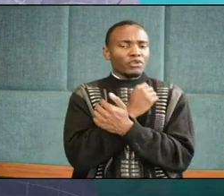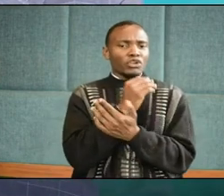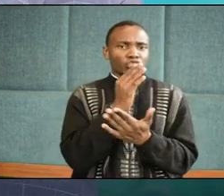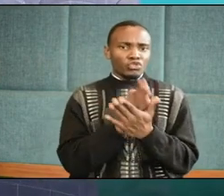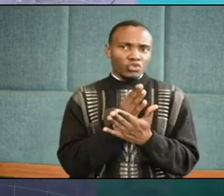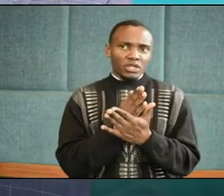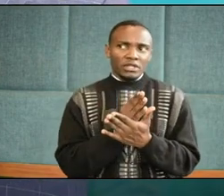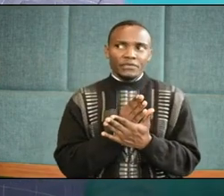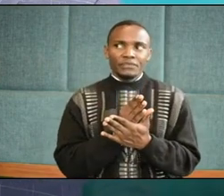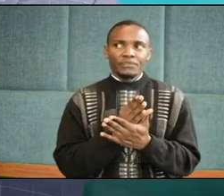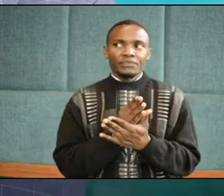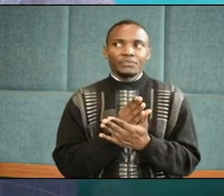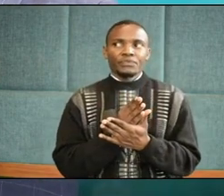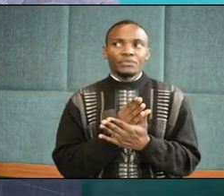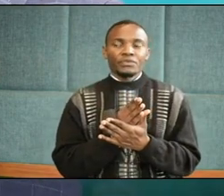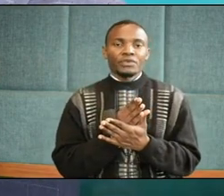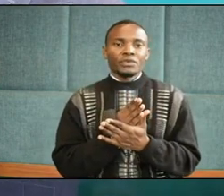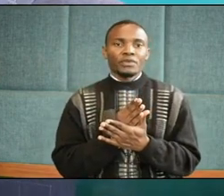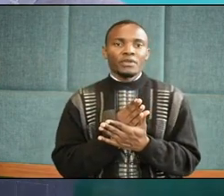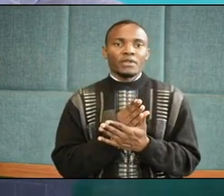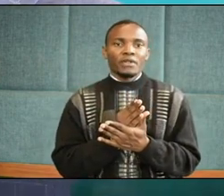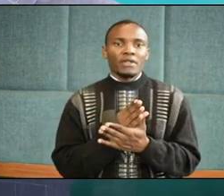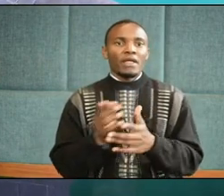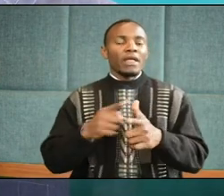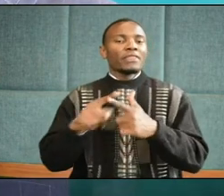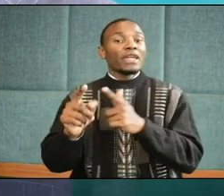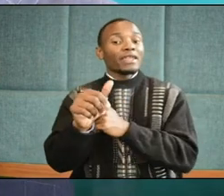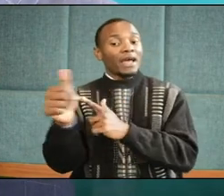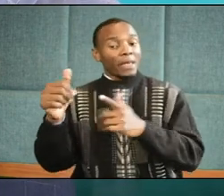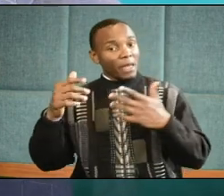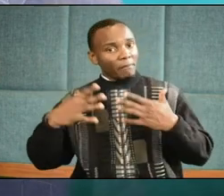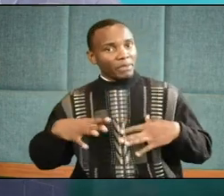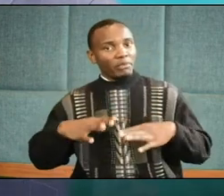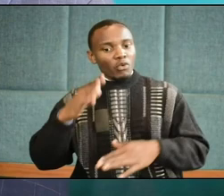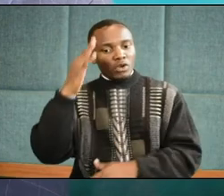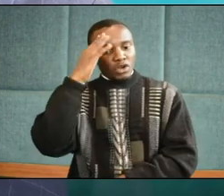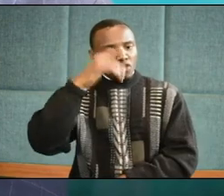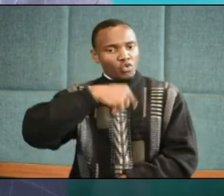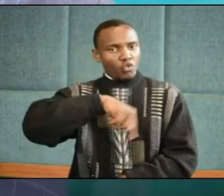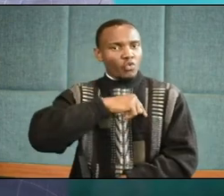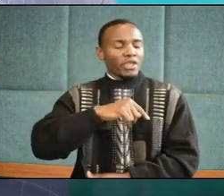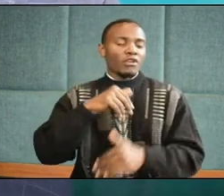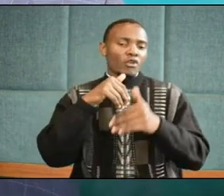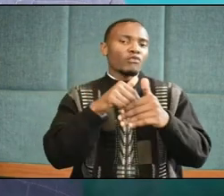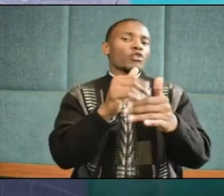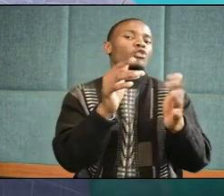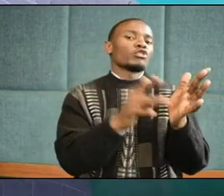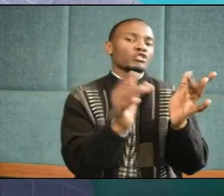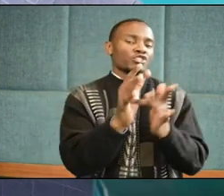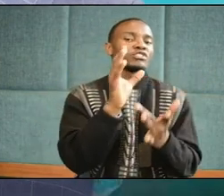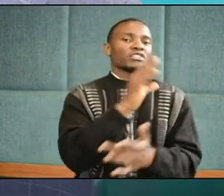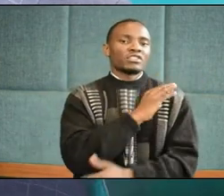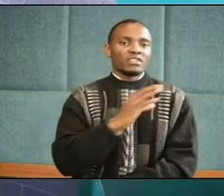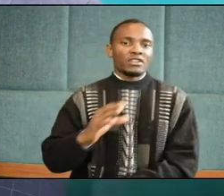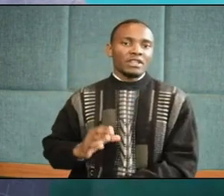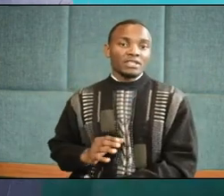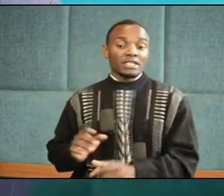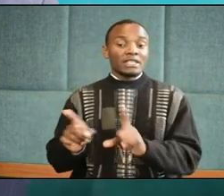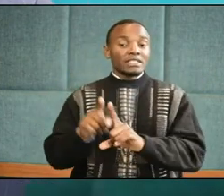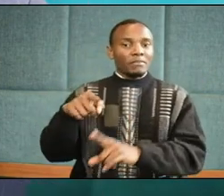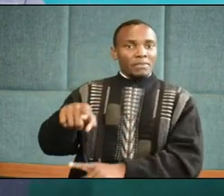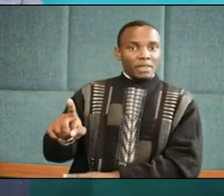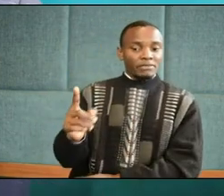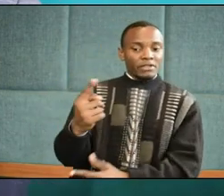people will know that we are followers of Jesus Christ. And they will come